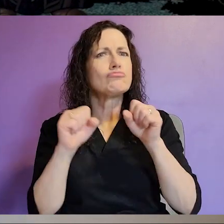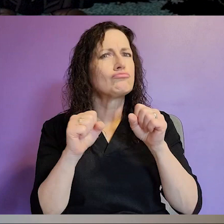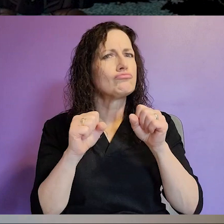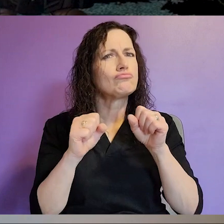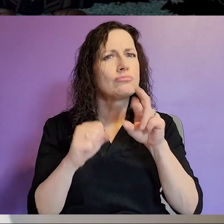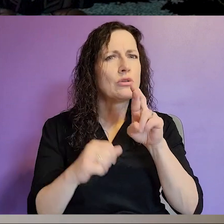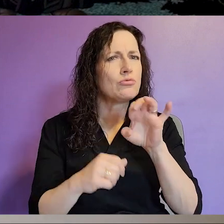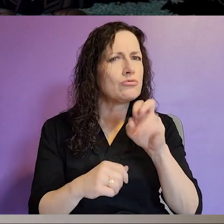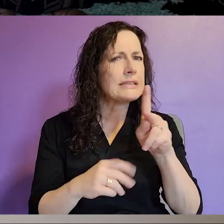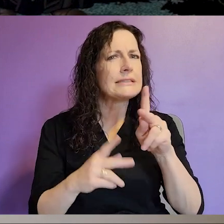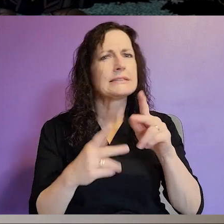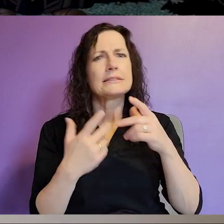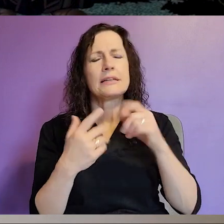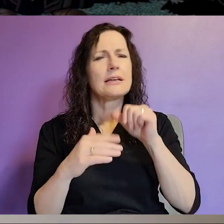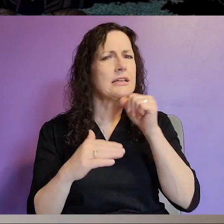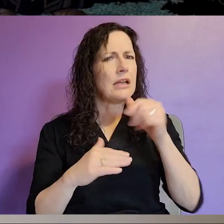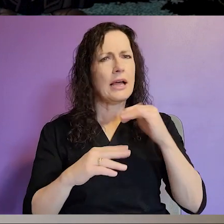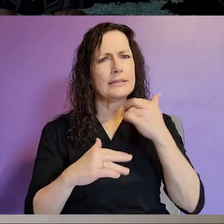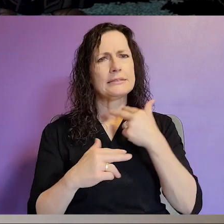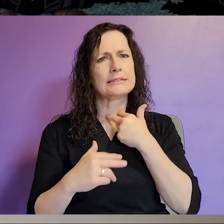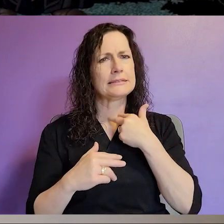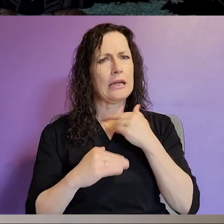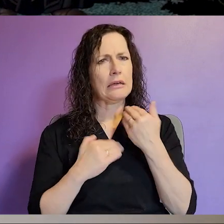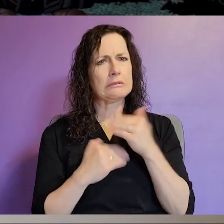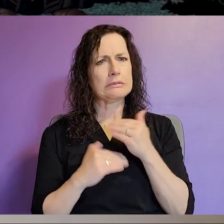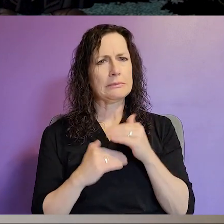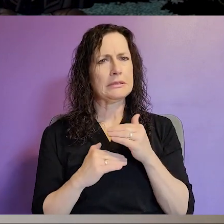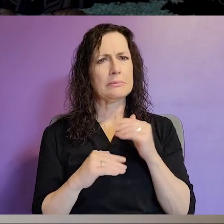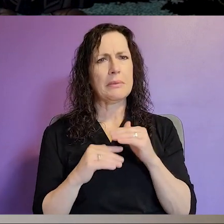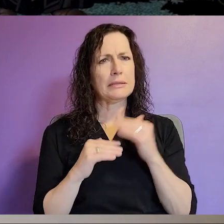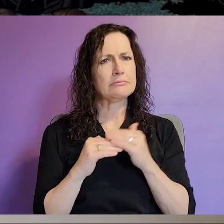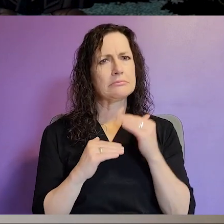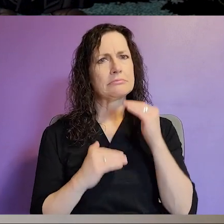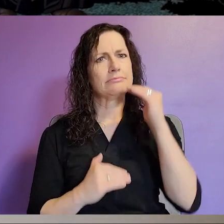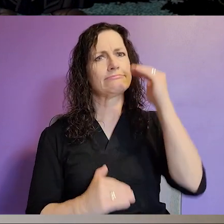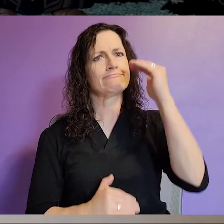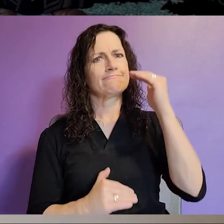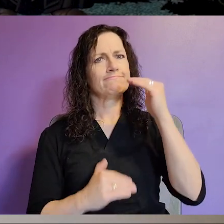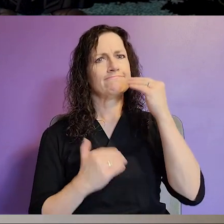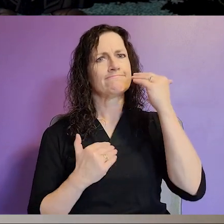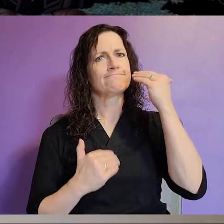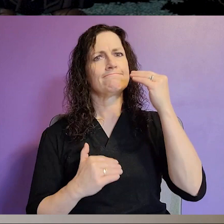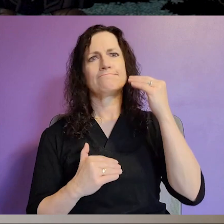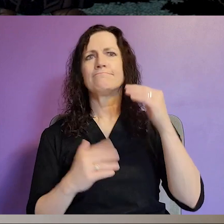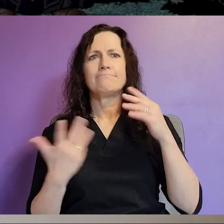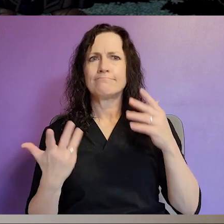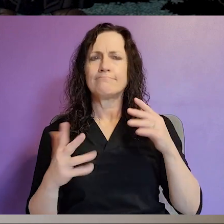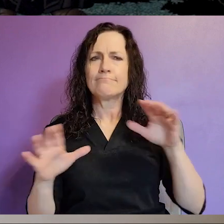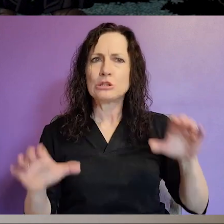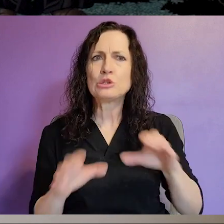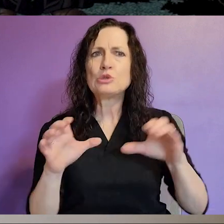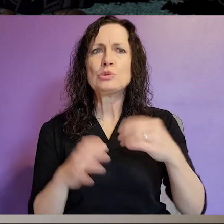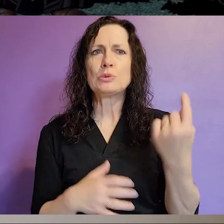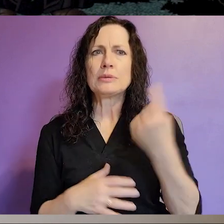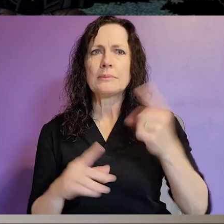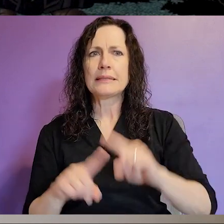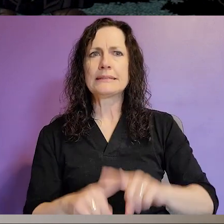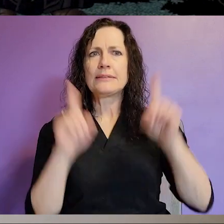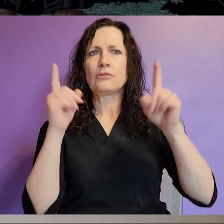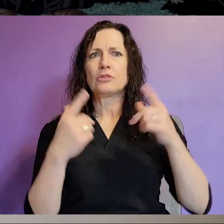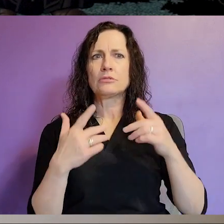risking going beyond the confines of predictability